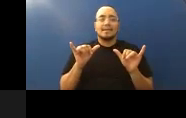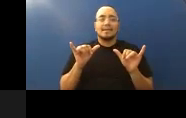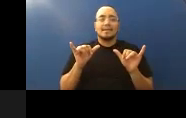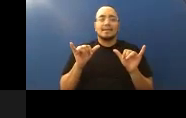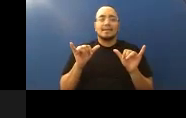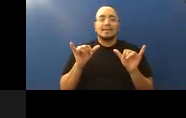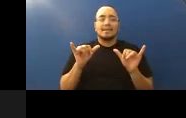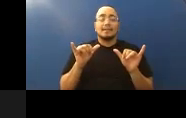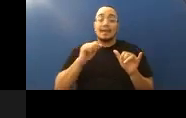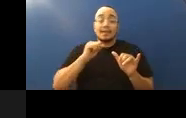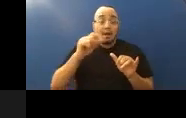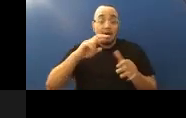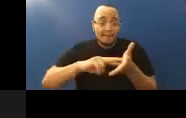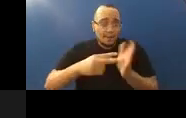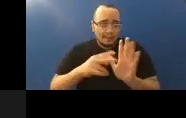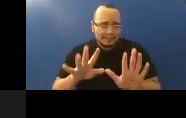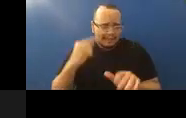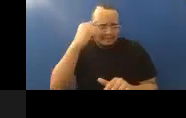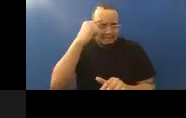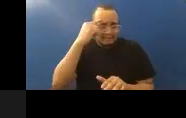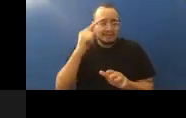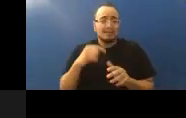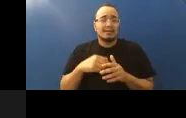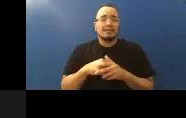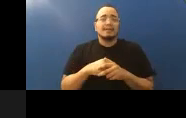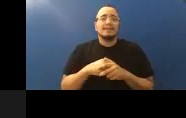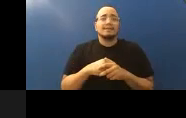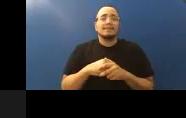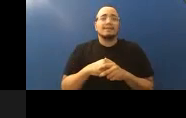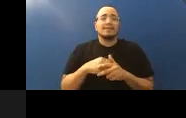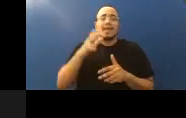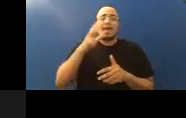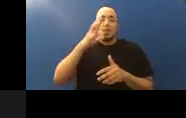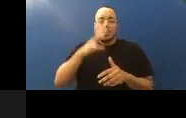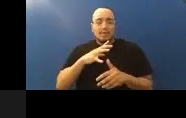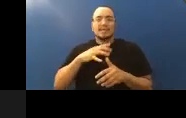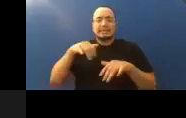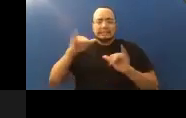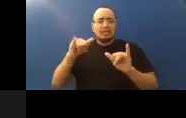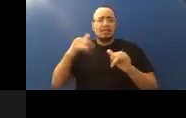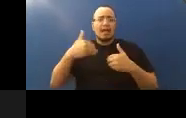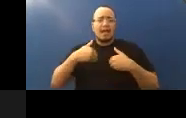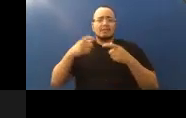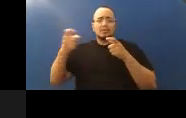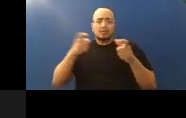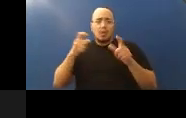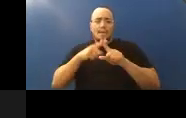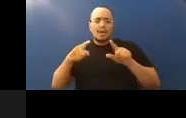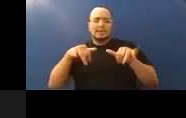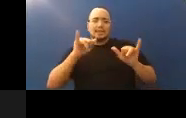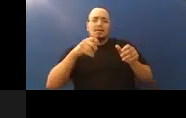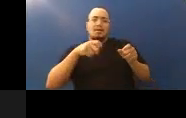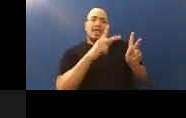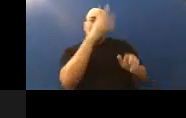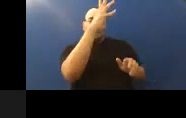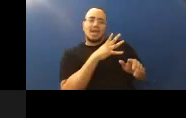least I believe it was unintentional, upheld patriarchy. So there's a story that my mom tells me about